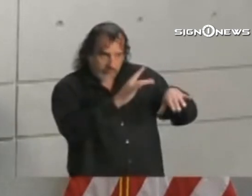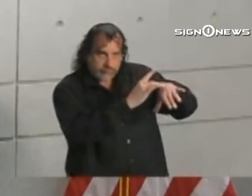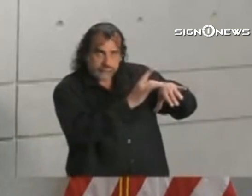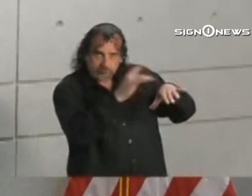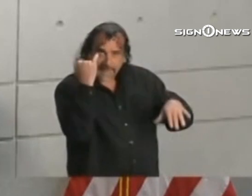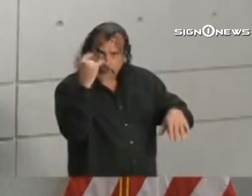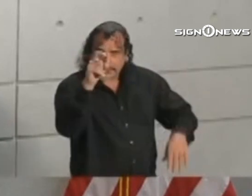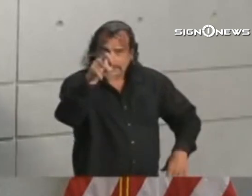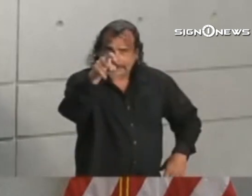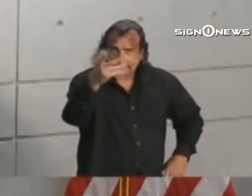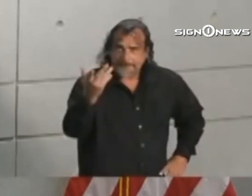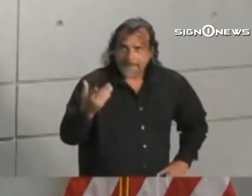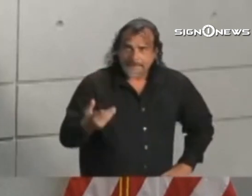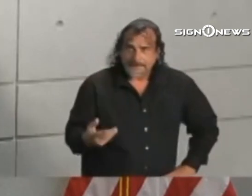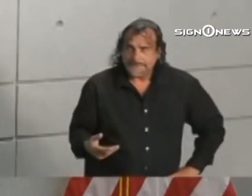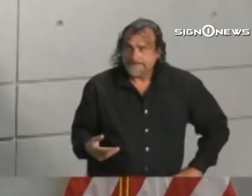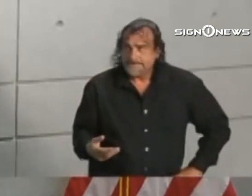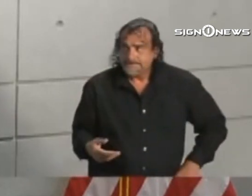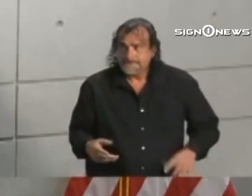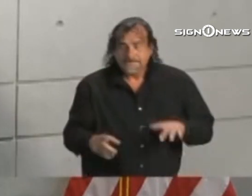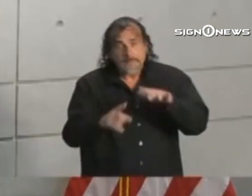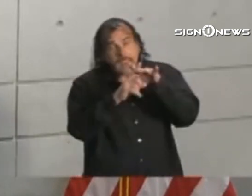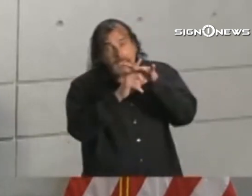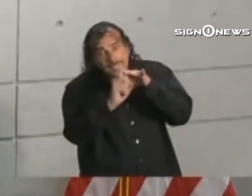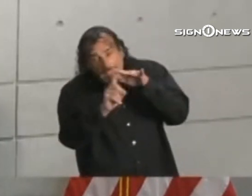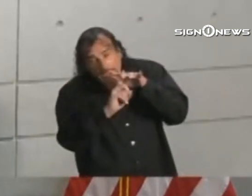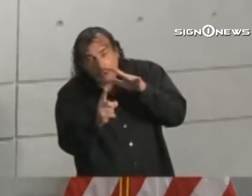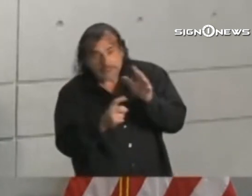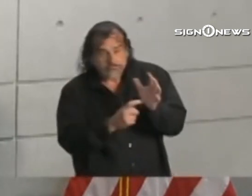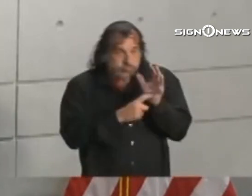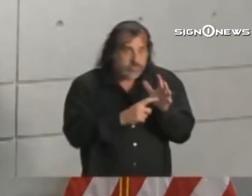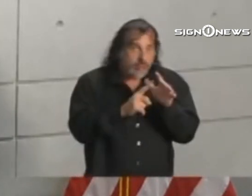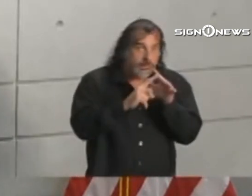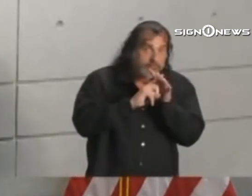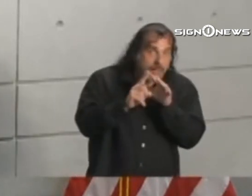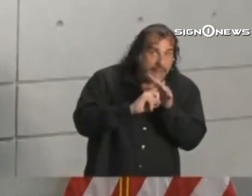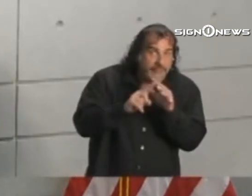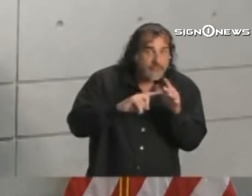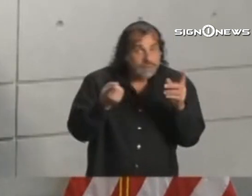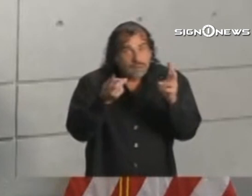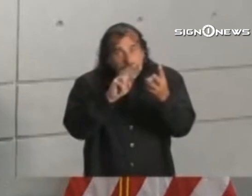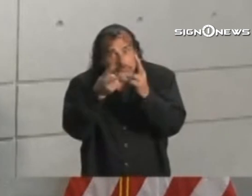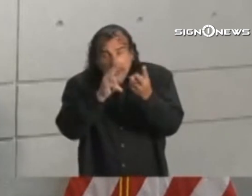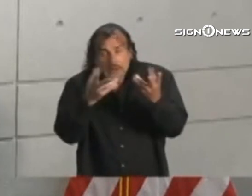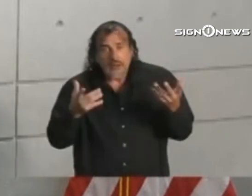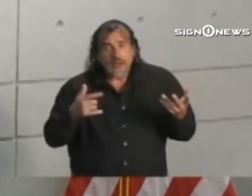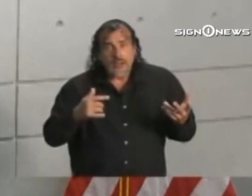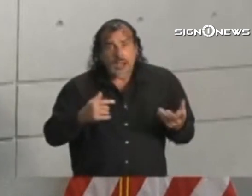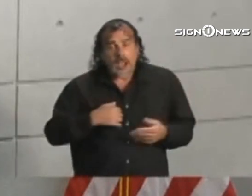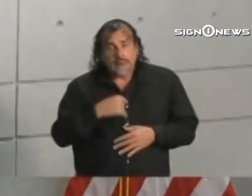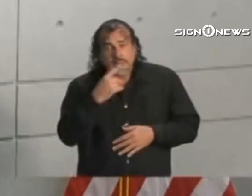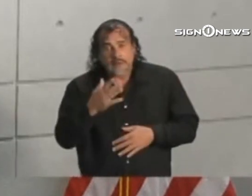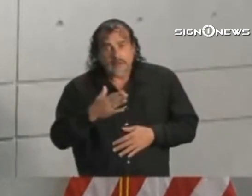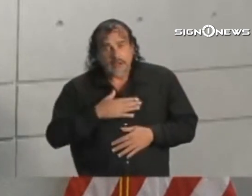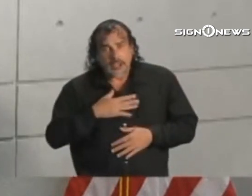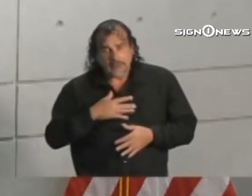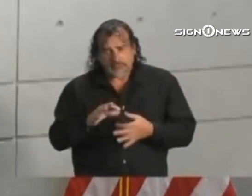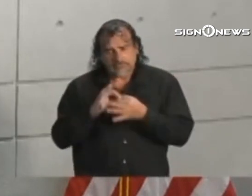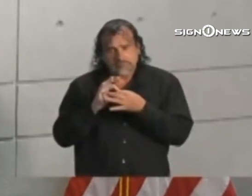With respect to evacuations and mandatory evacuations, I will tell you that our team has been in very